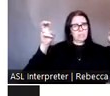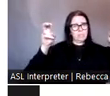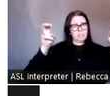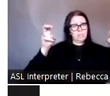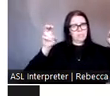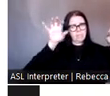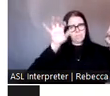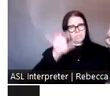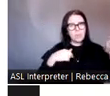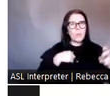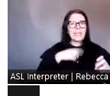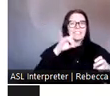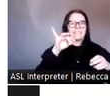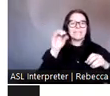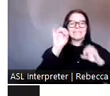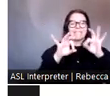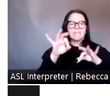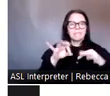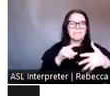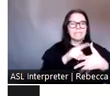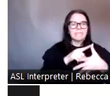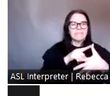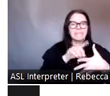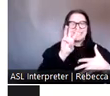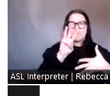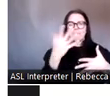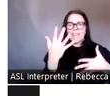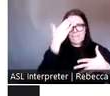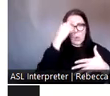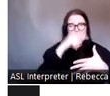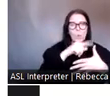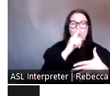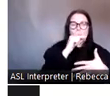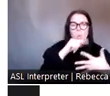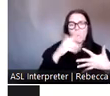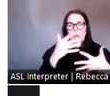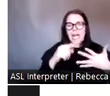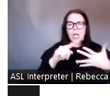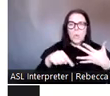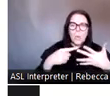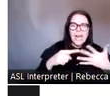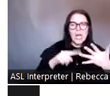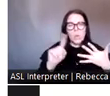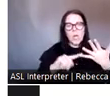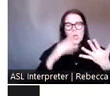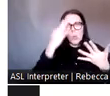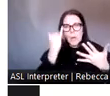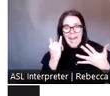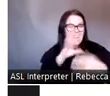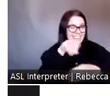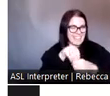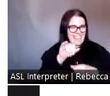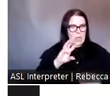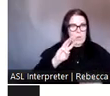in the W5, who, what, when, where, why type approach. So we will address those different kinds of questions around